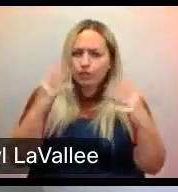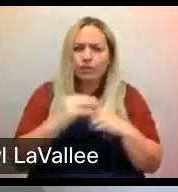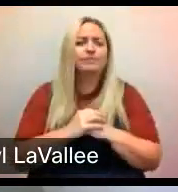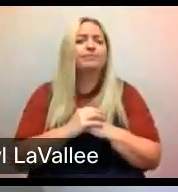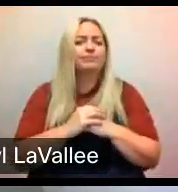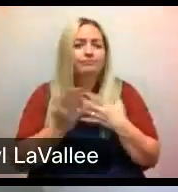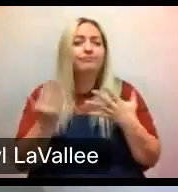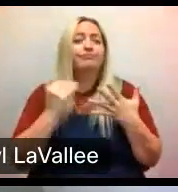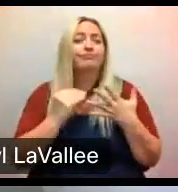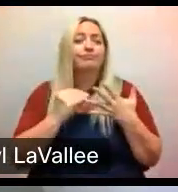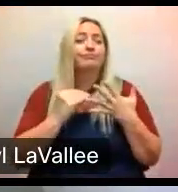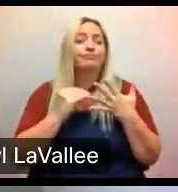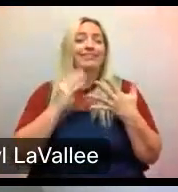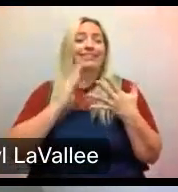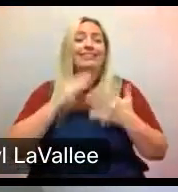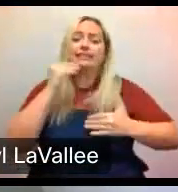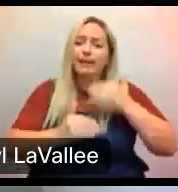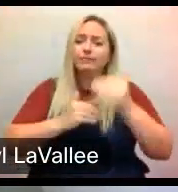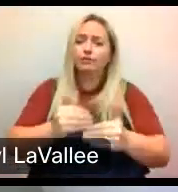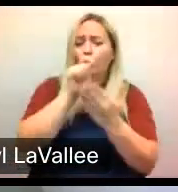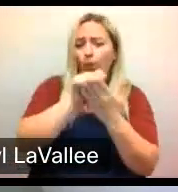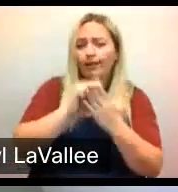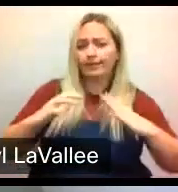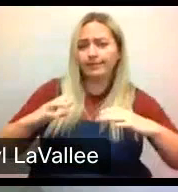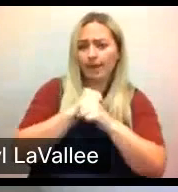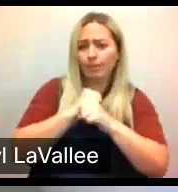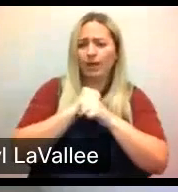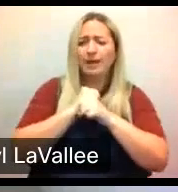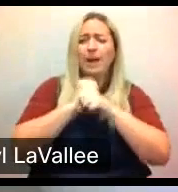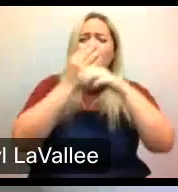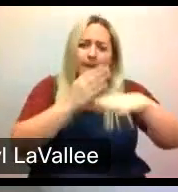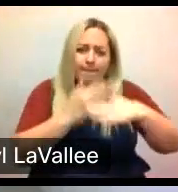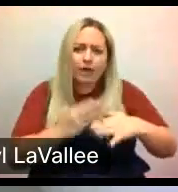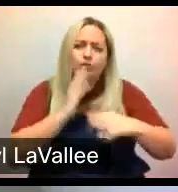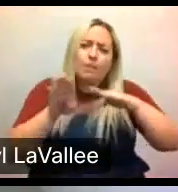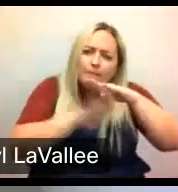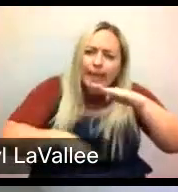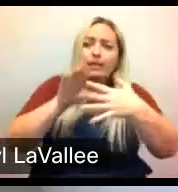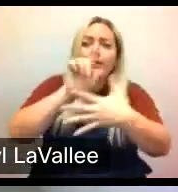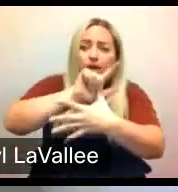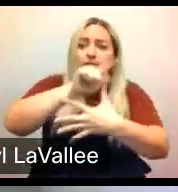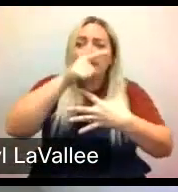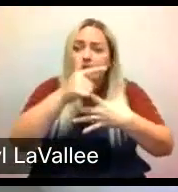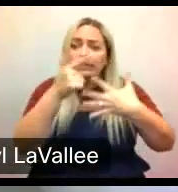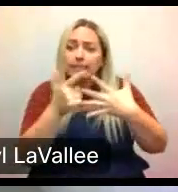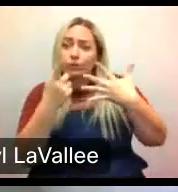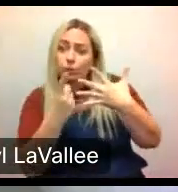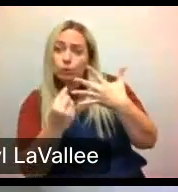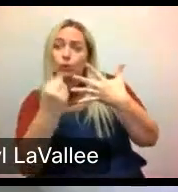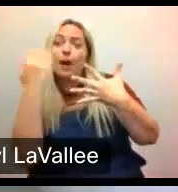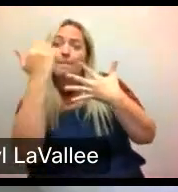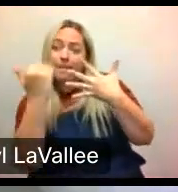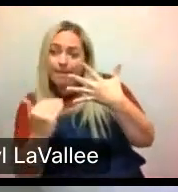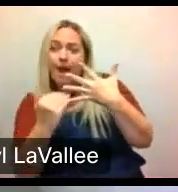some steps to writing a summary, break it down to kind of the most basic, do this, then this, to produce this. And at the end, of